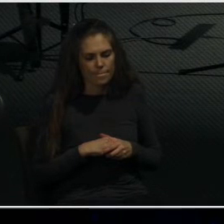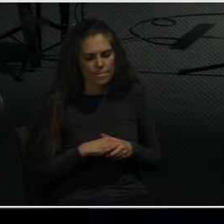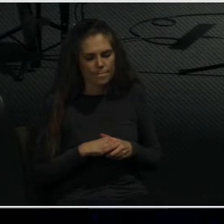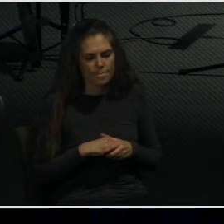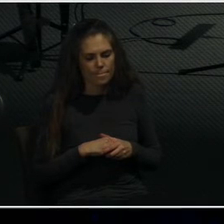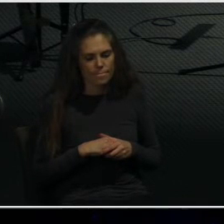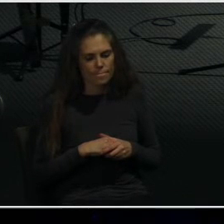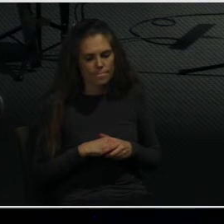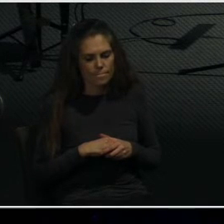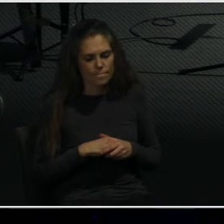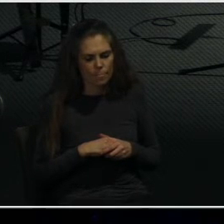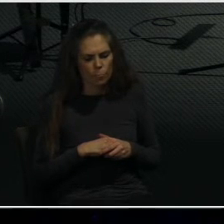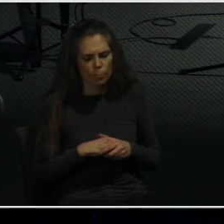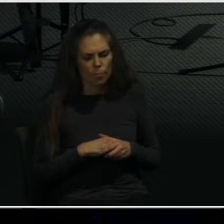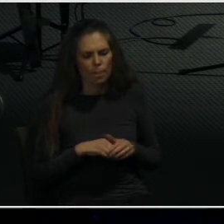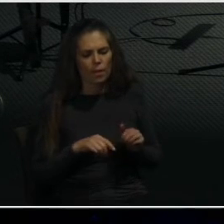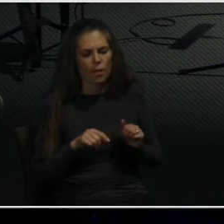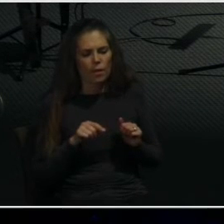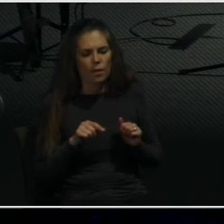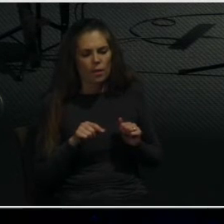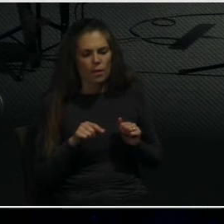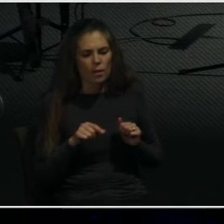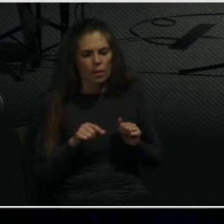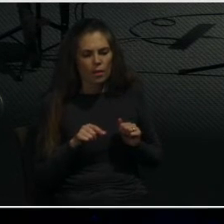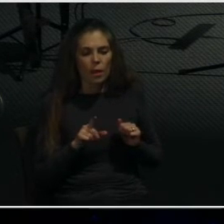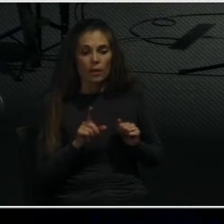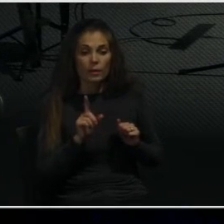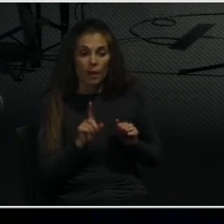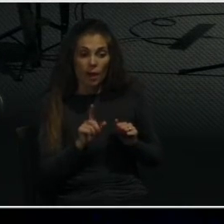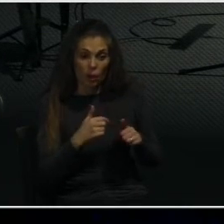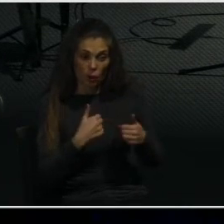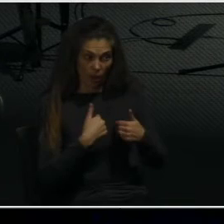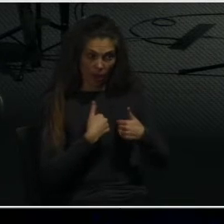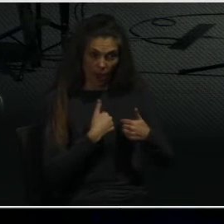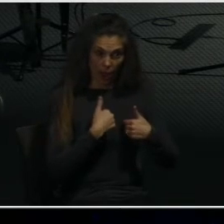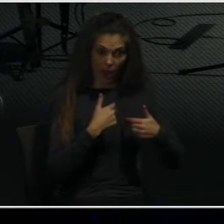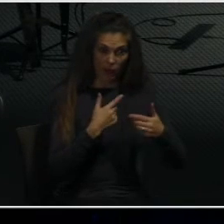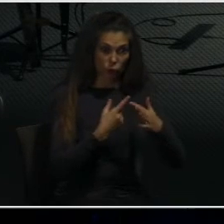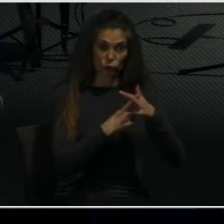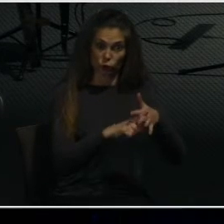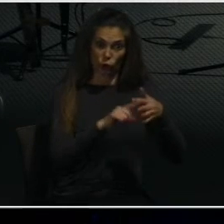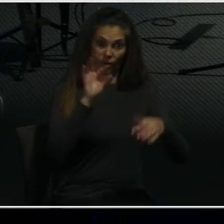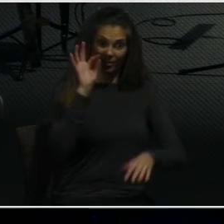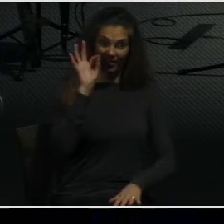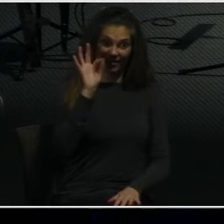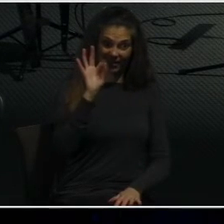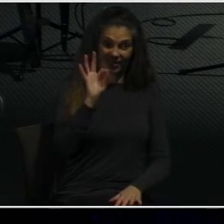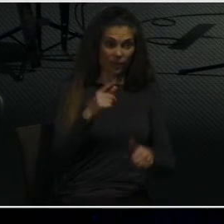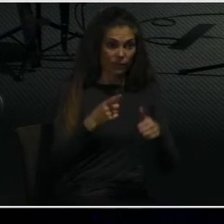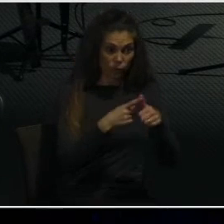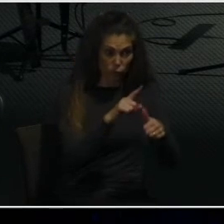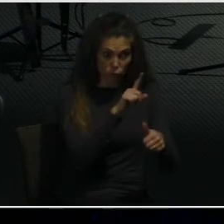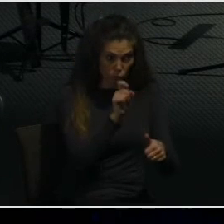And remember the question we started with, does God care about the pain in our lives? The answer is